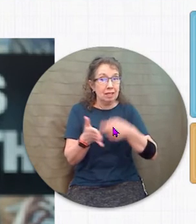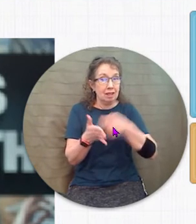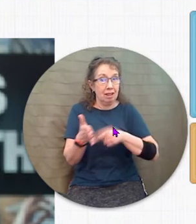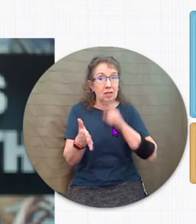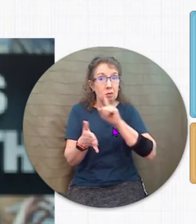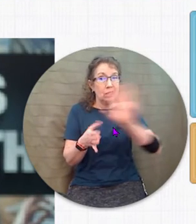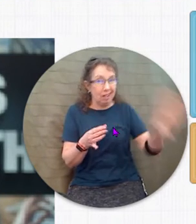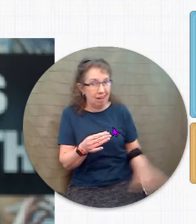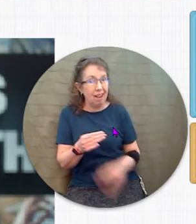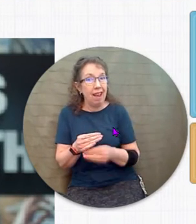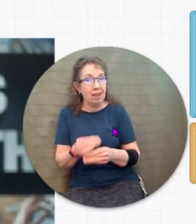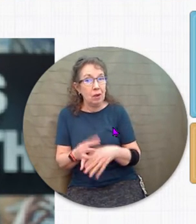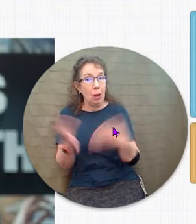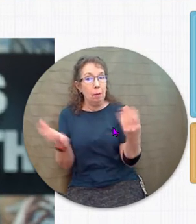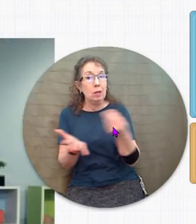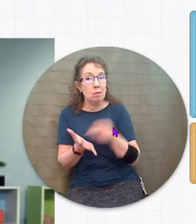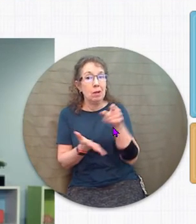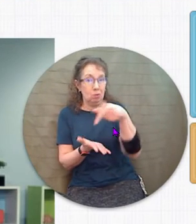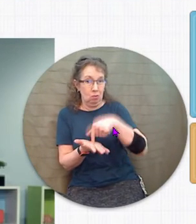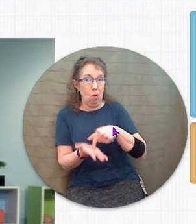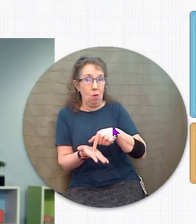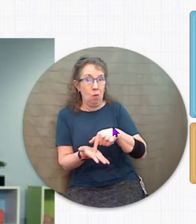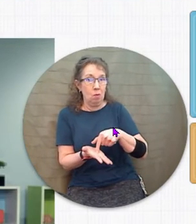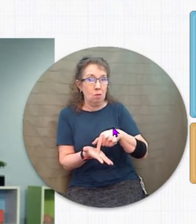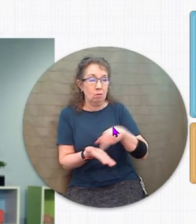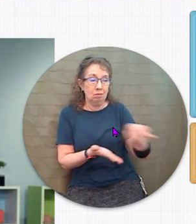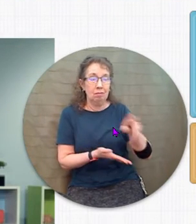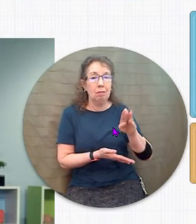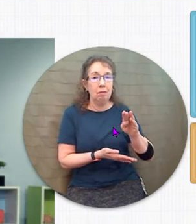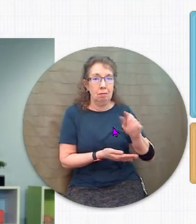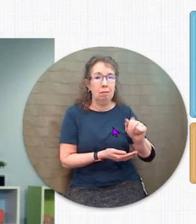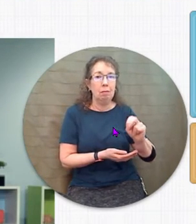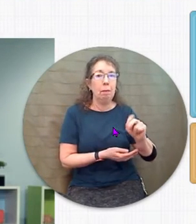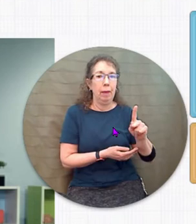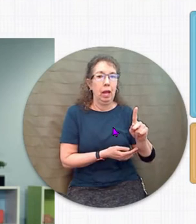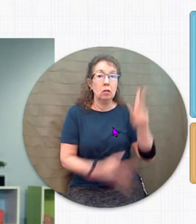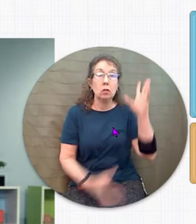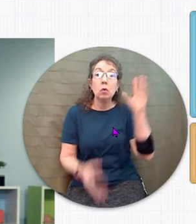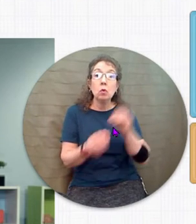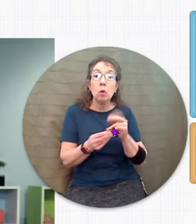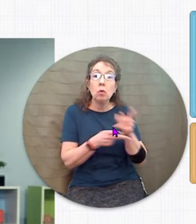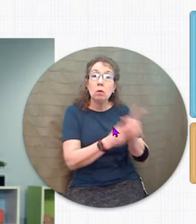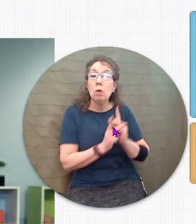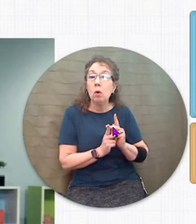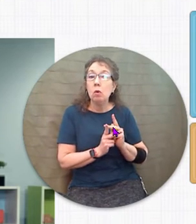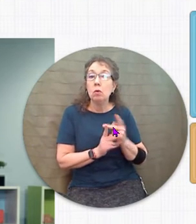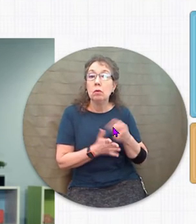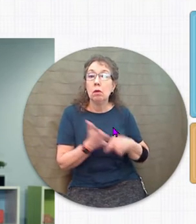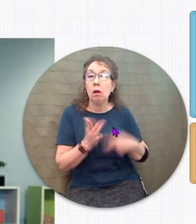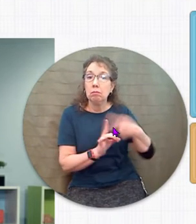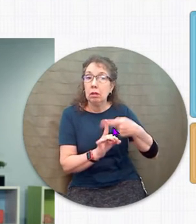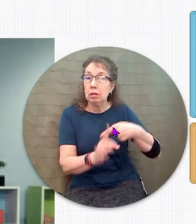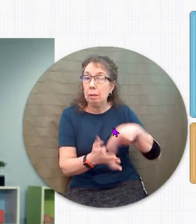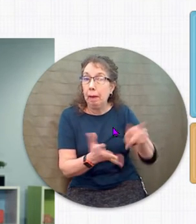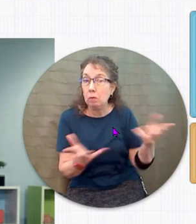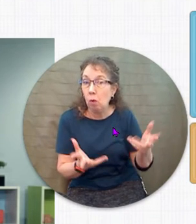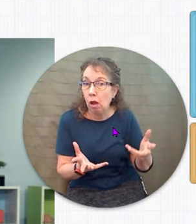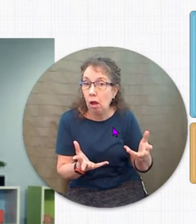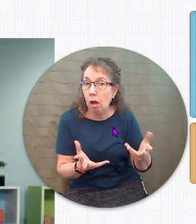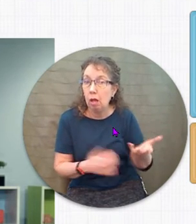add to the amount that you're going to owe. So what is the total mortgage? Well, originally it was going to